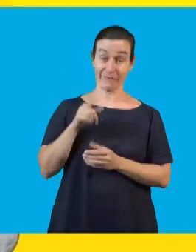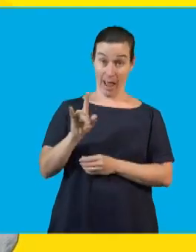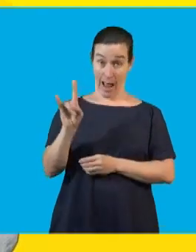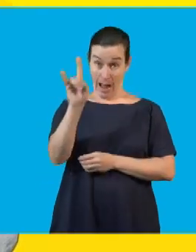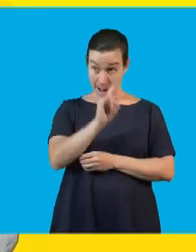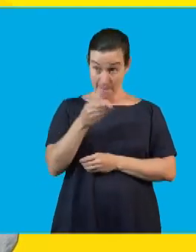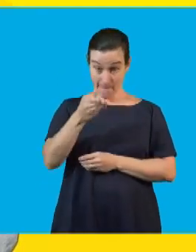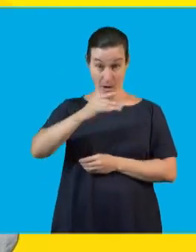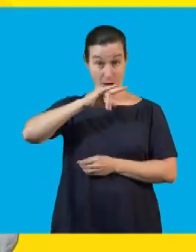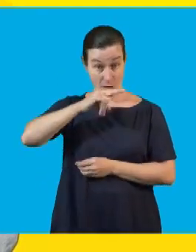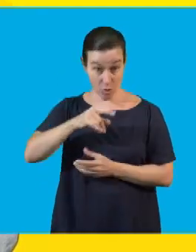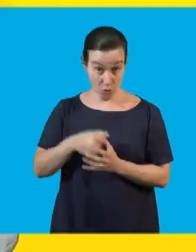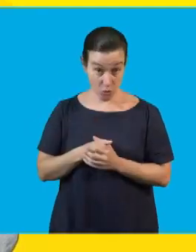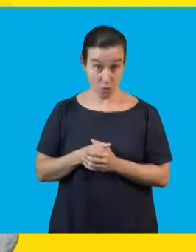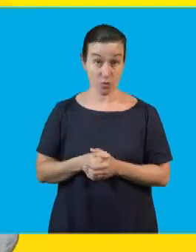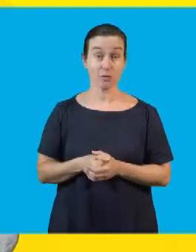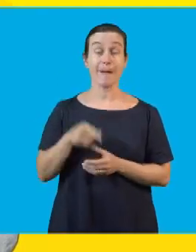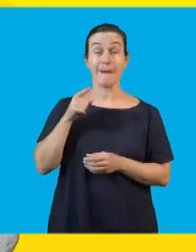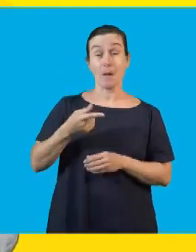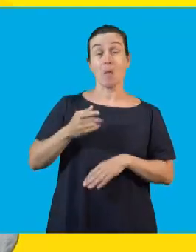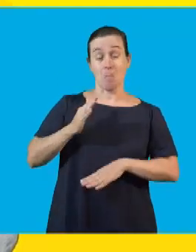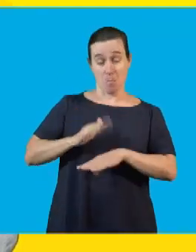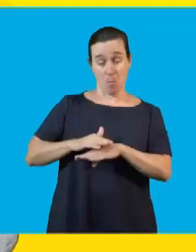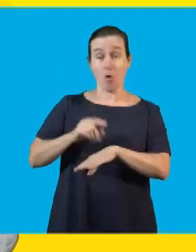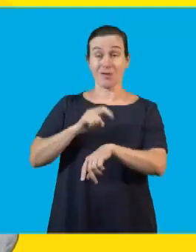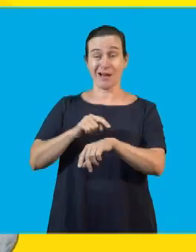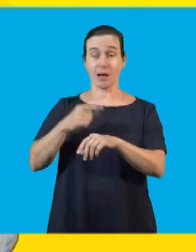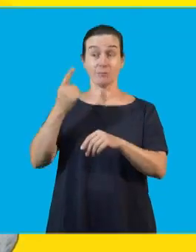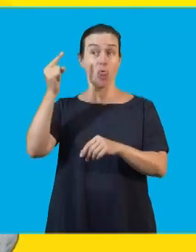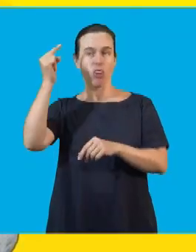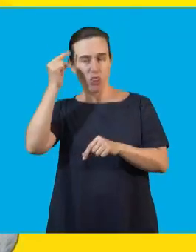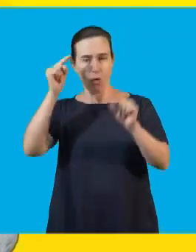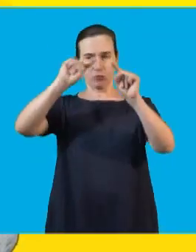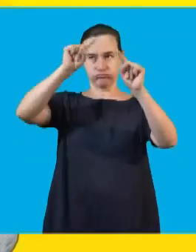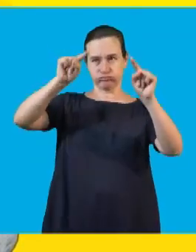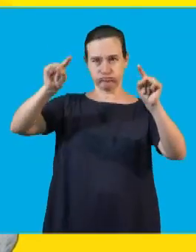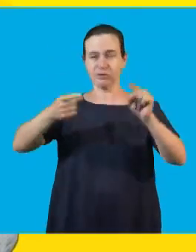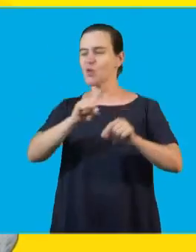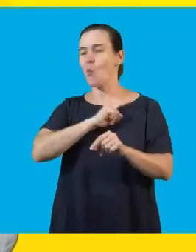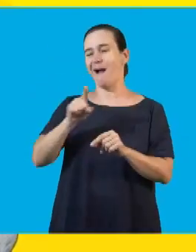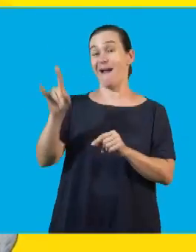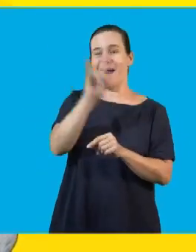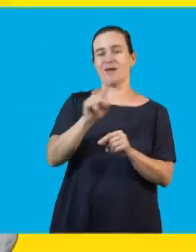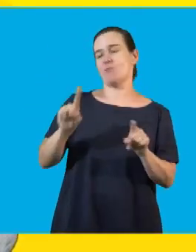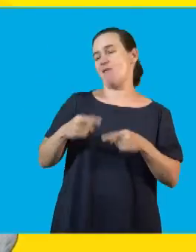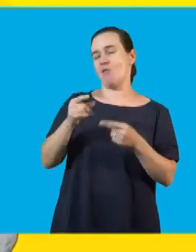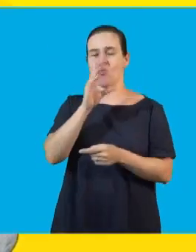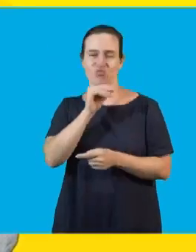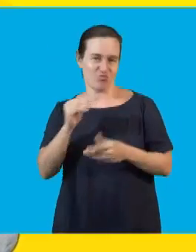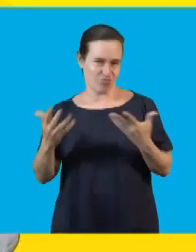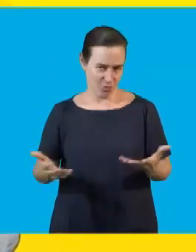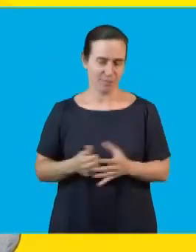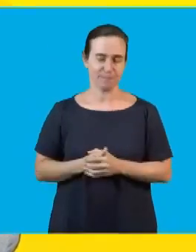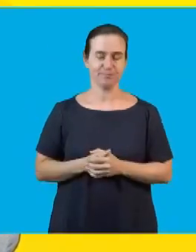we have animals represented in cartoons, they will have thought bubbles and not necessarily speech bubbles,